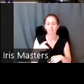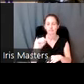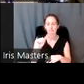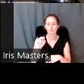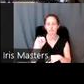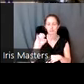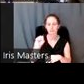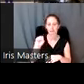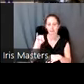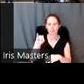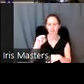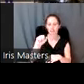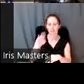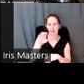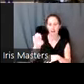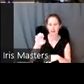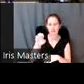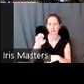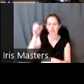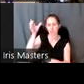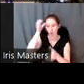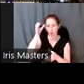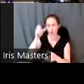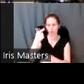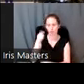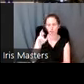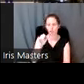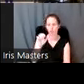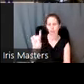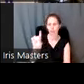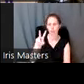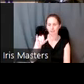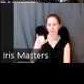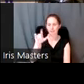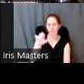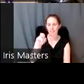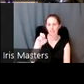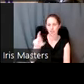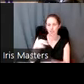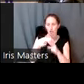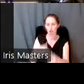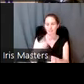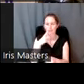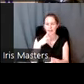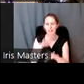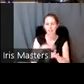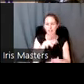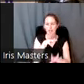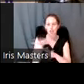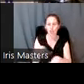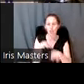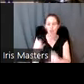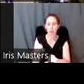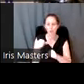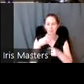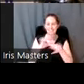Anishinaabe scholar Gerald Visner refers to these stereotypes as terminal colonial narratives. Terminal because